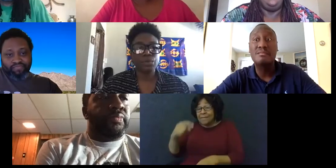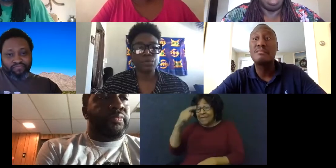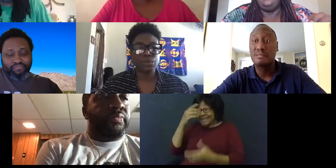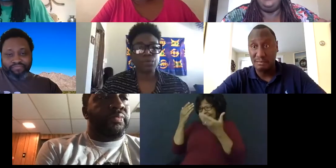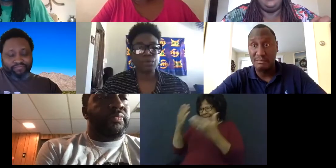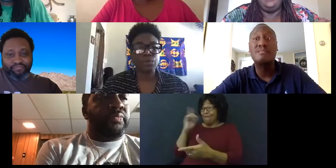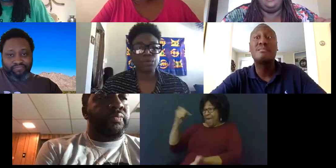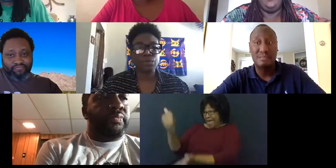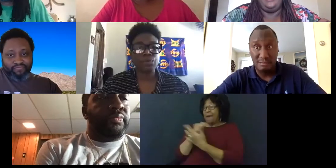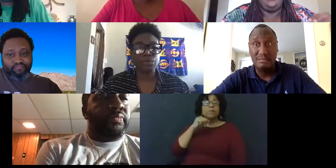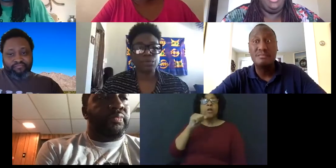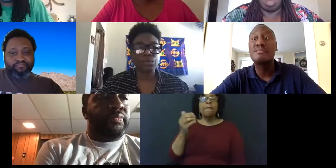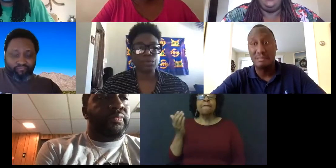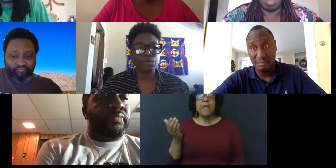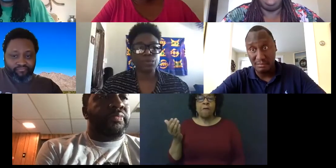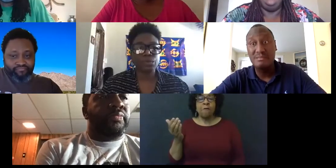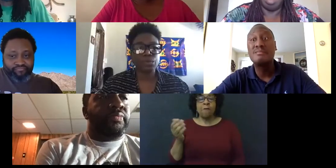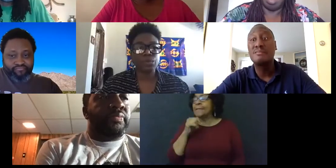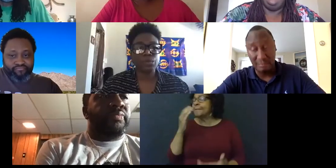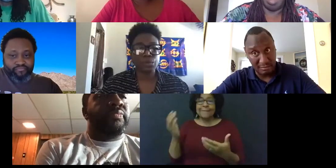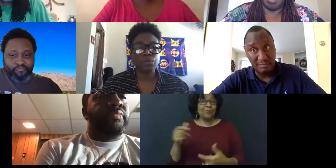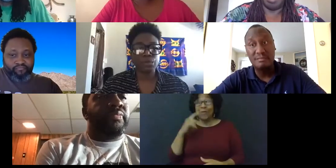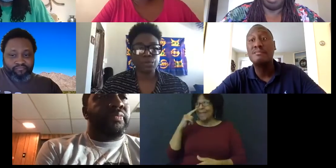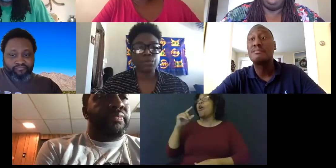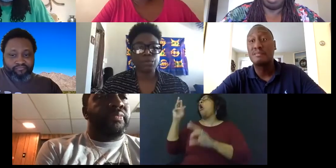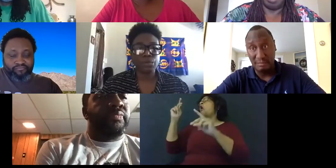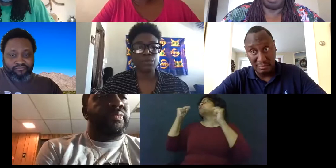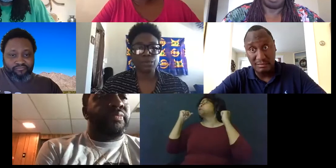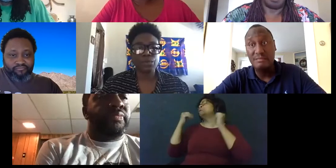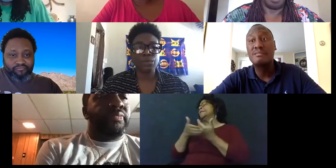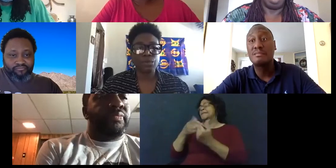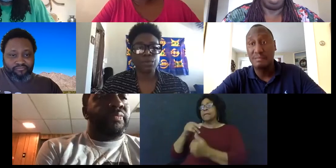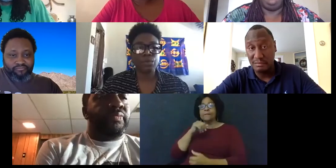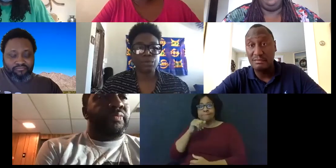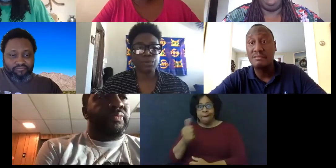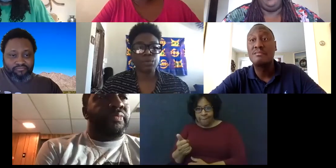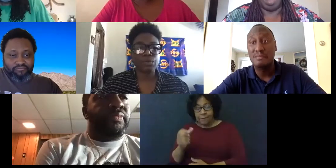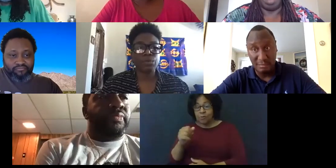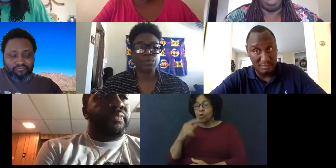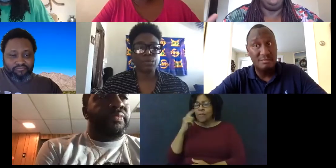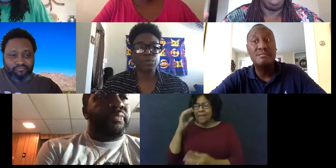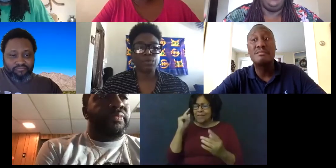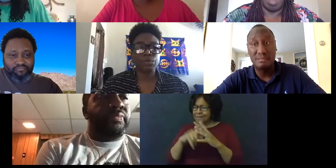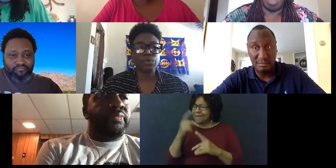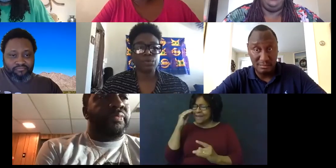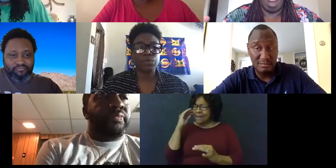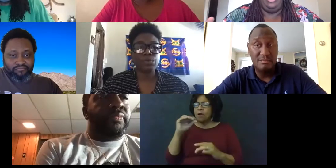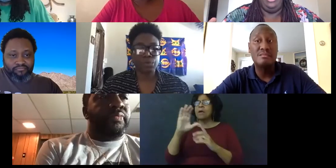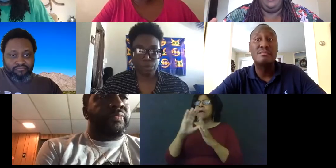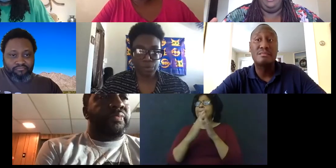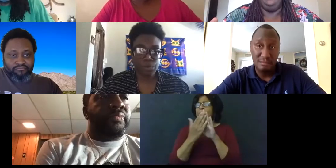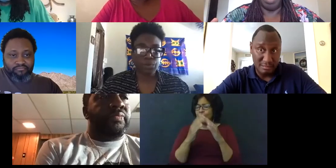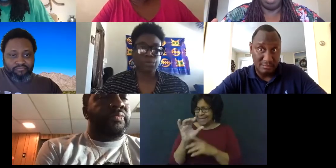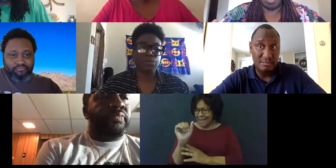exists doesn't exist in the way that they think it does. And so we have to really start thinking about community care. We just start